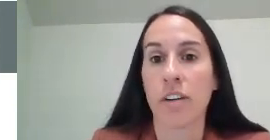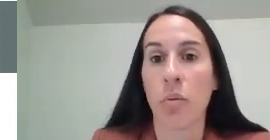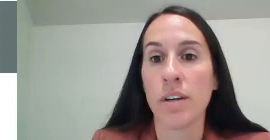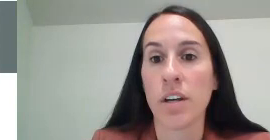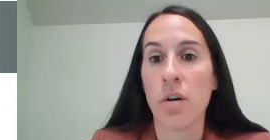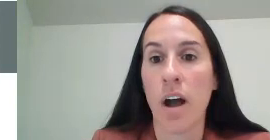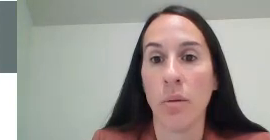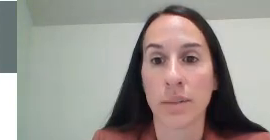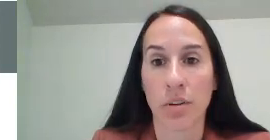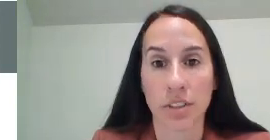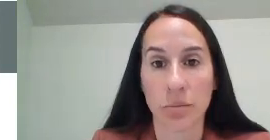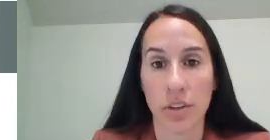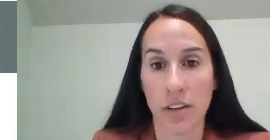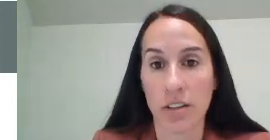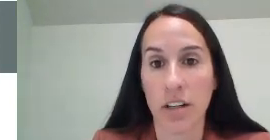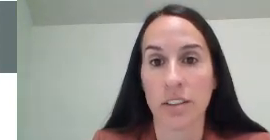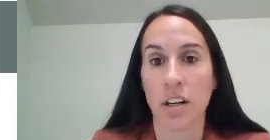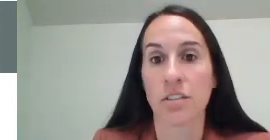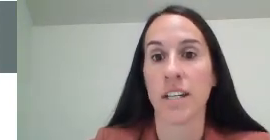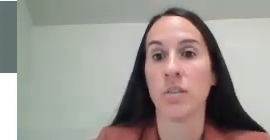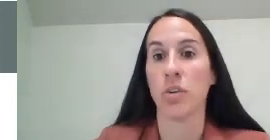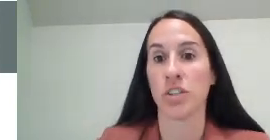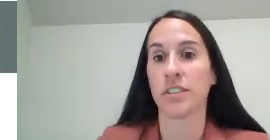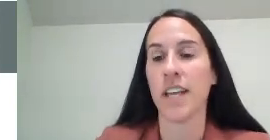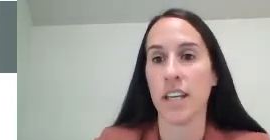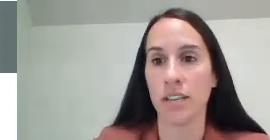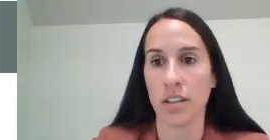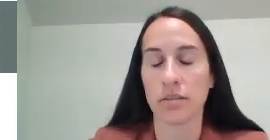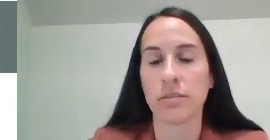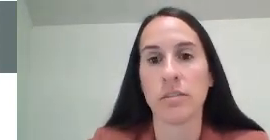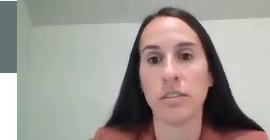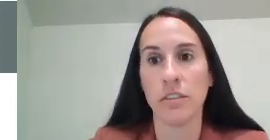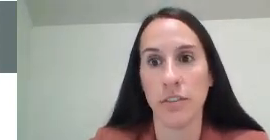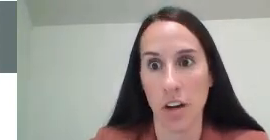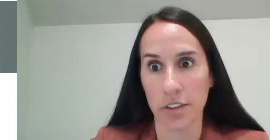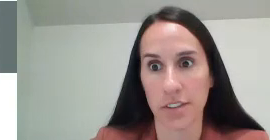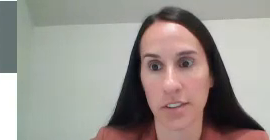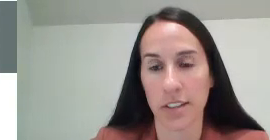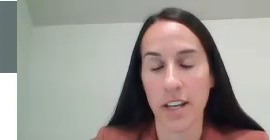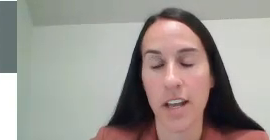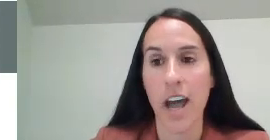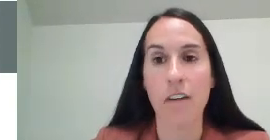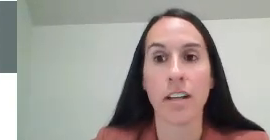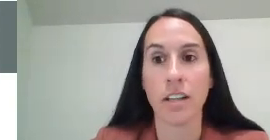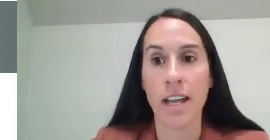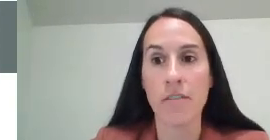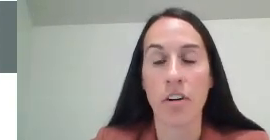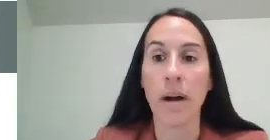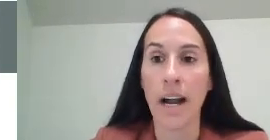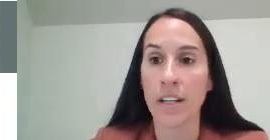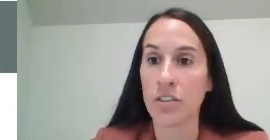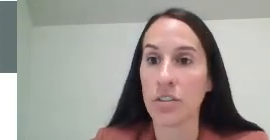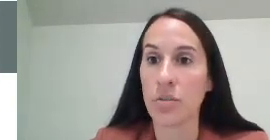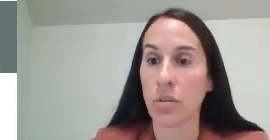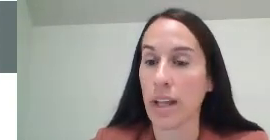standing in front of a window helps a person with hearing loss to understand what you're saying easier. False. Having light